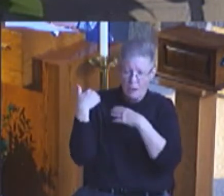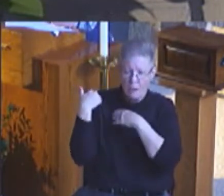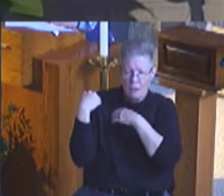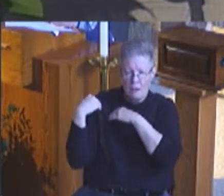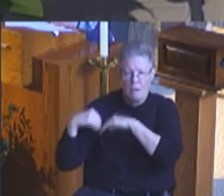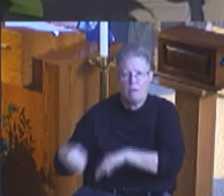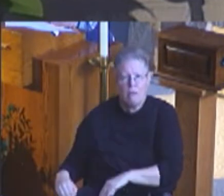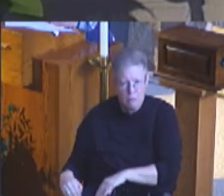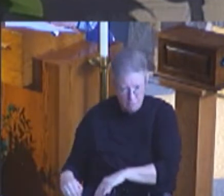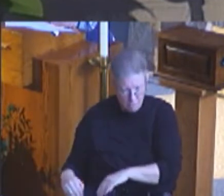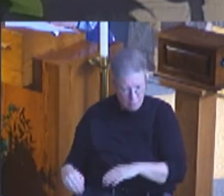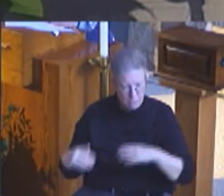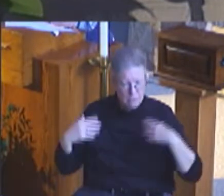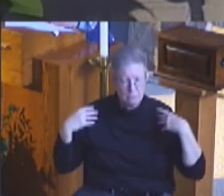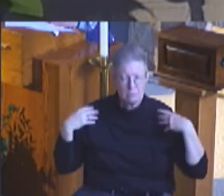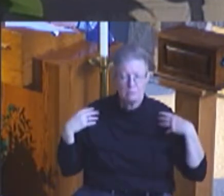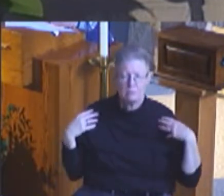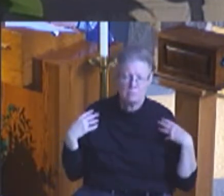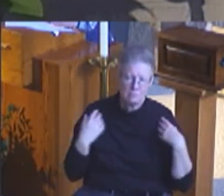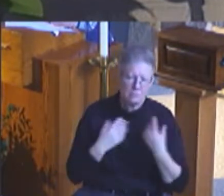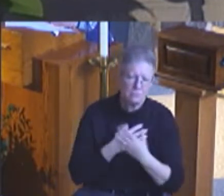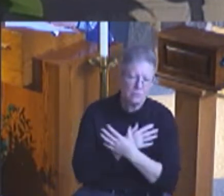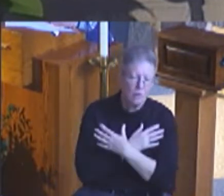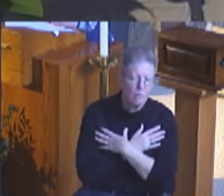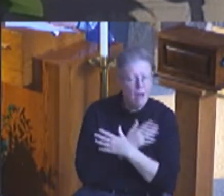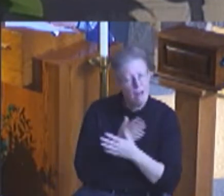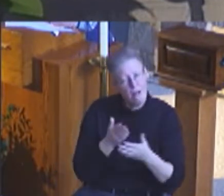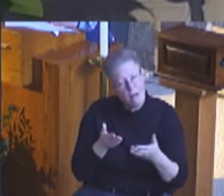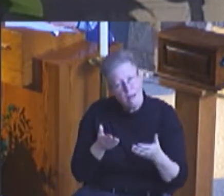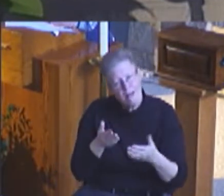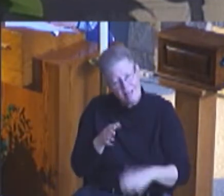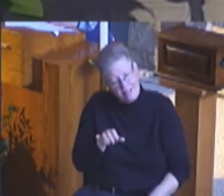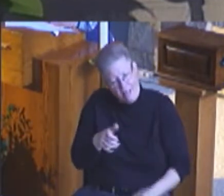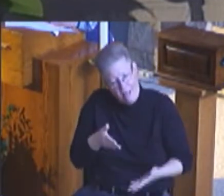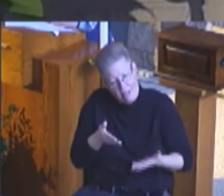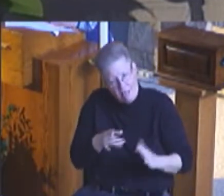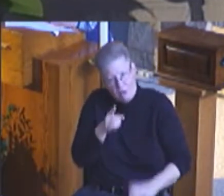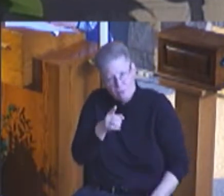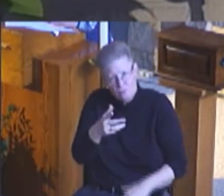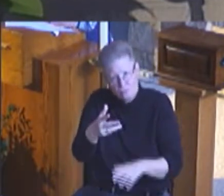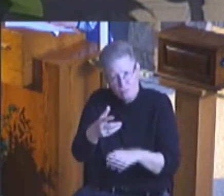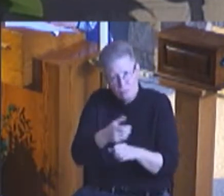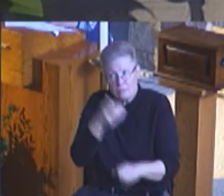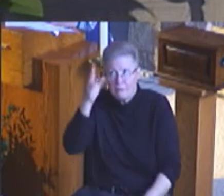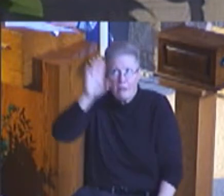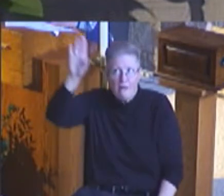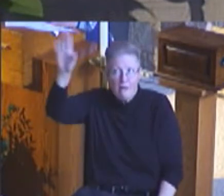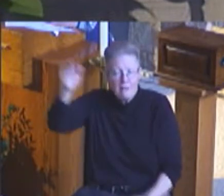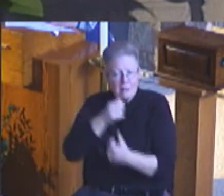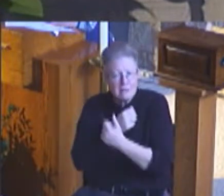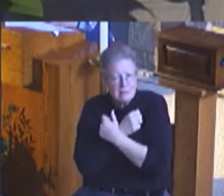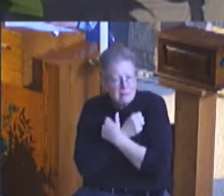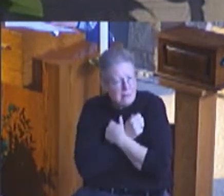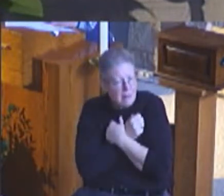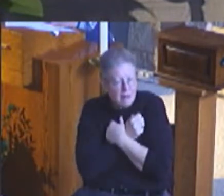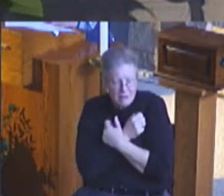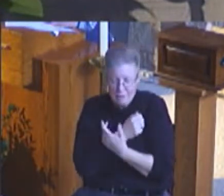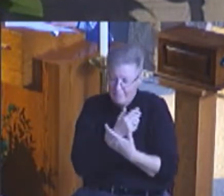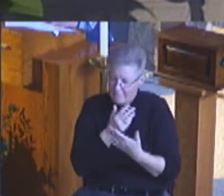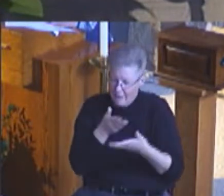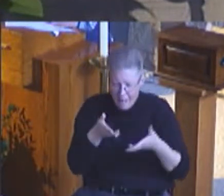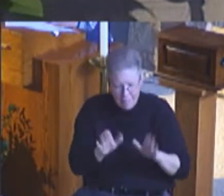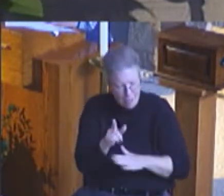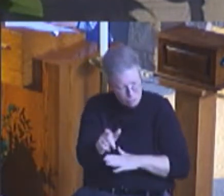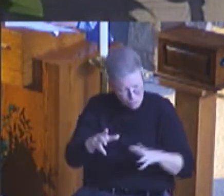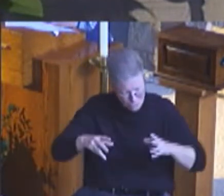Allowing yourself to receive God's love in all forms creates a feeling of joy and peace and brings this to